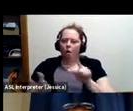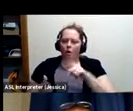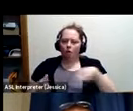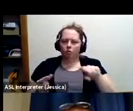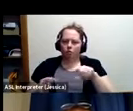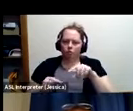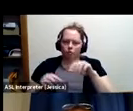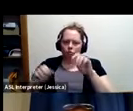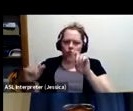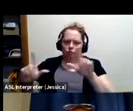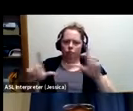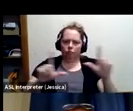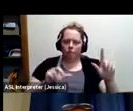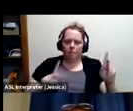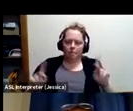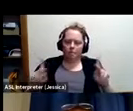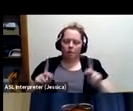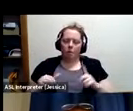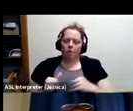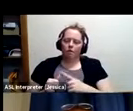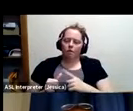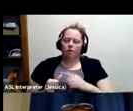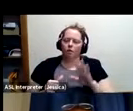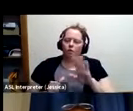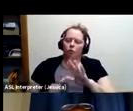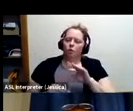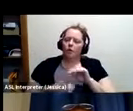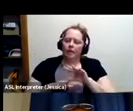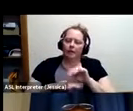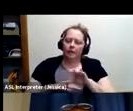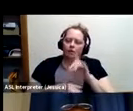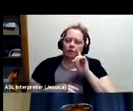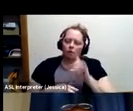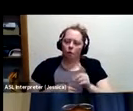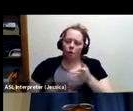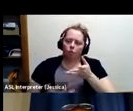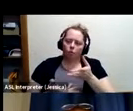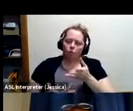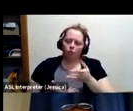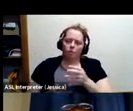working with trans and non-binary people? And why would you give that advice?